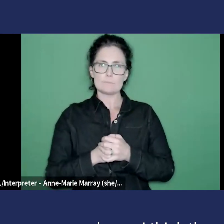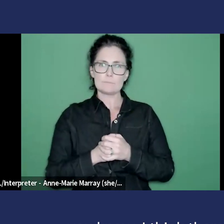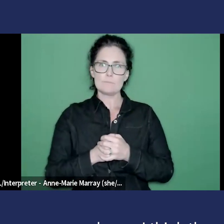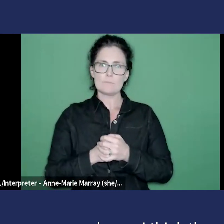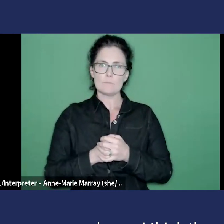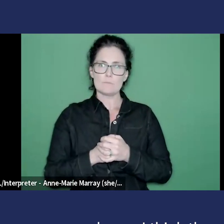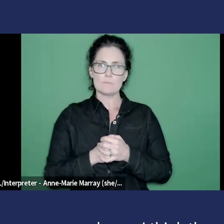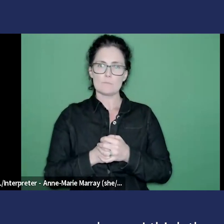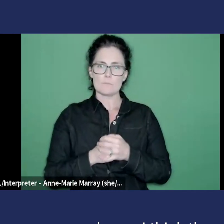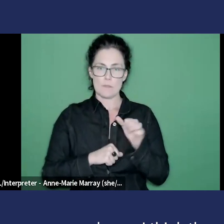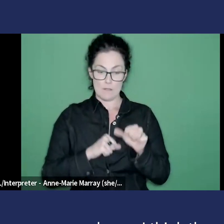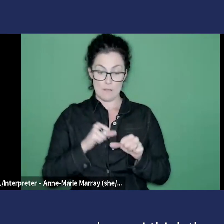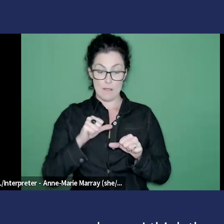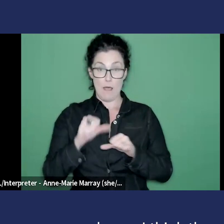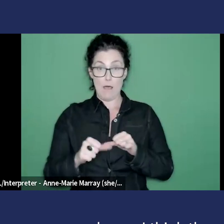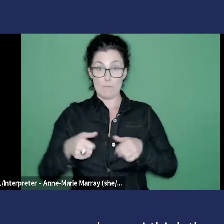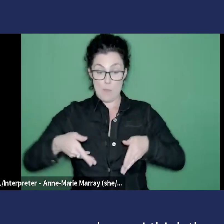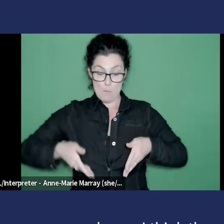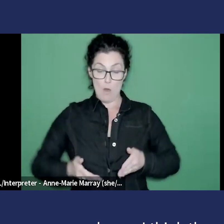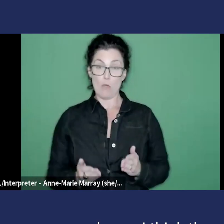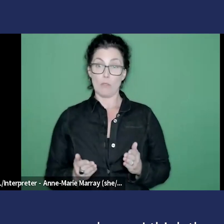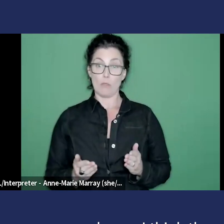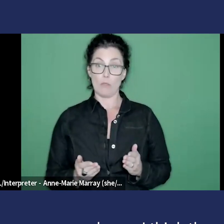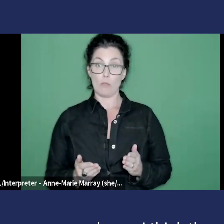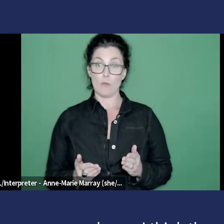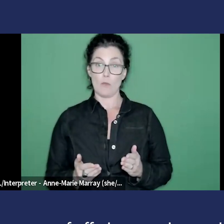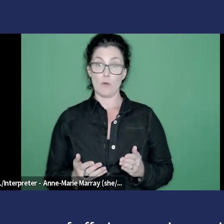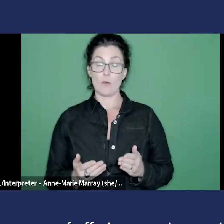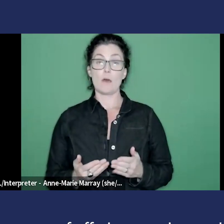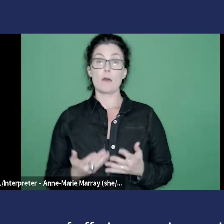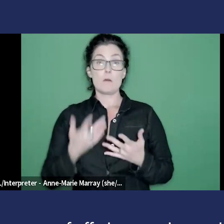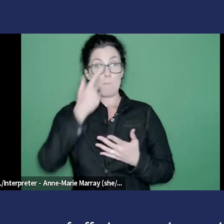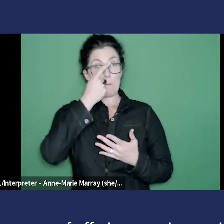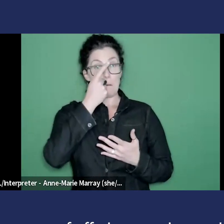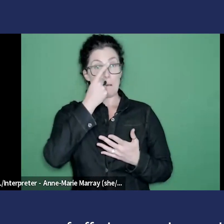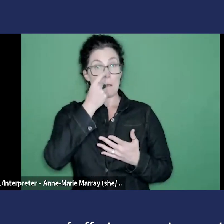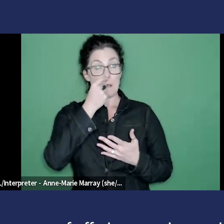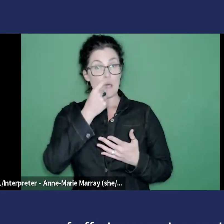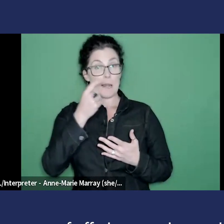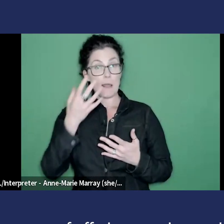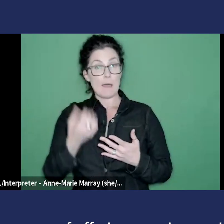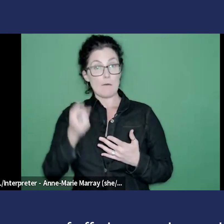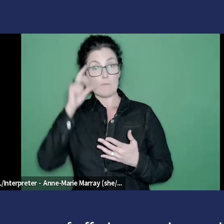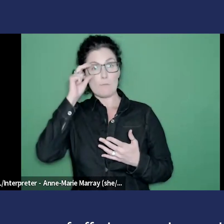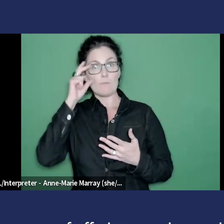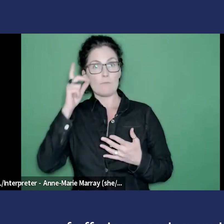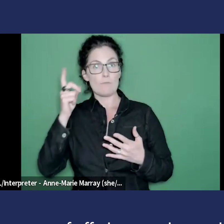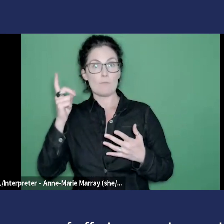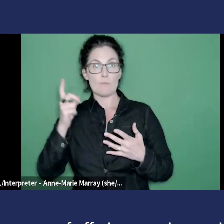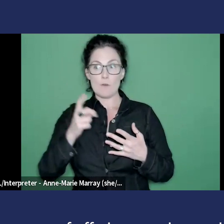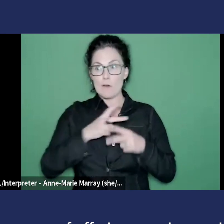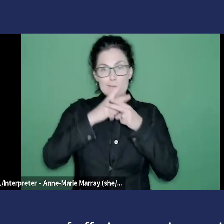post giving birth, to, you know, in terms of offering a caring environment, nurturing